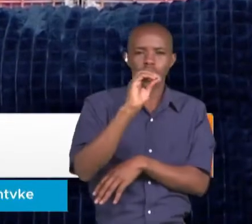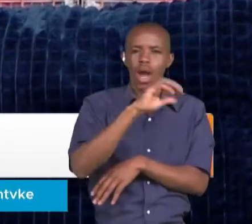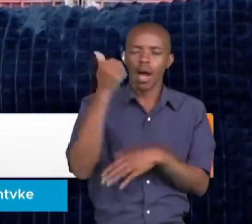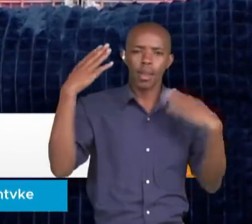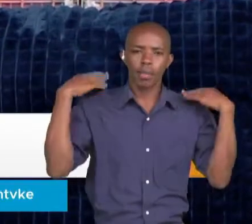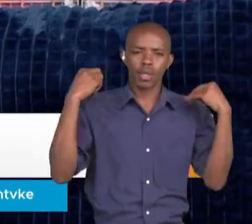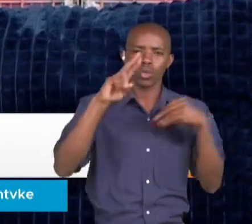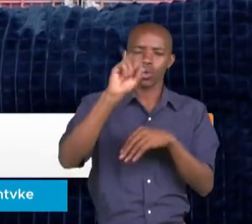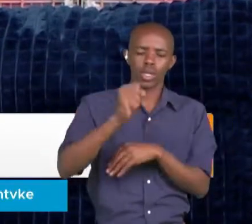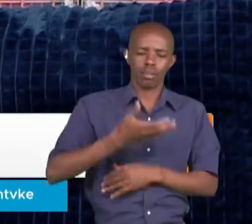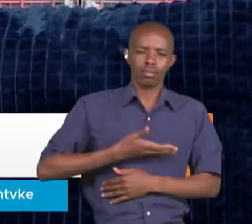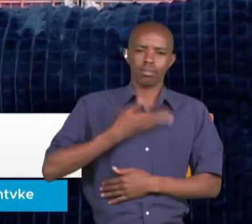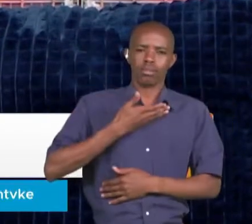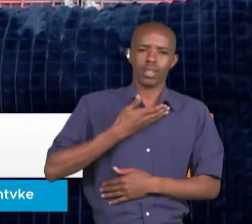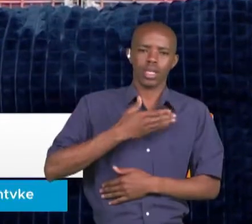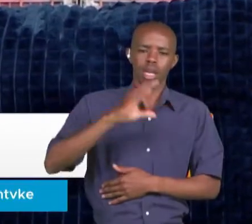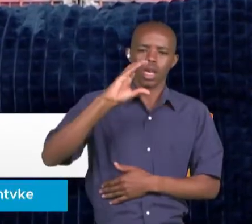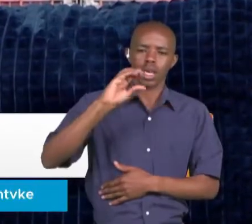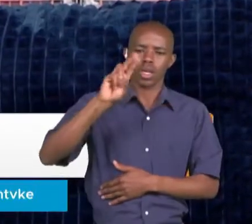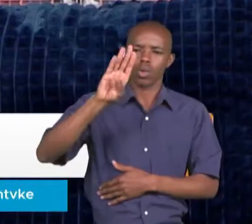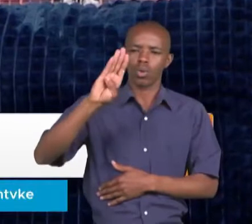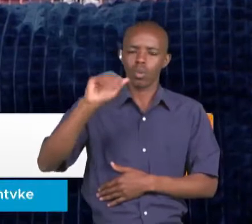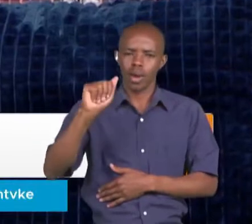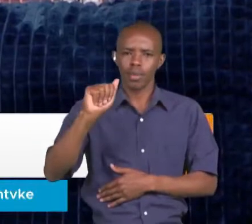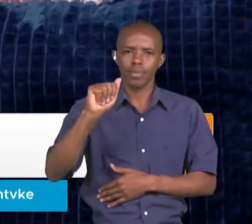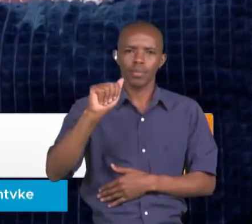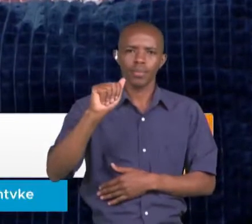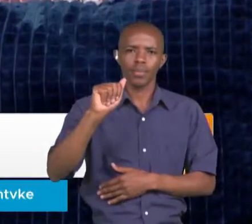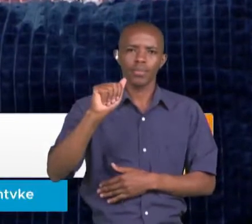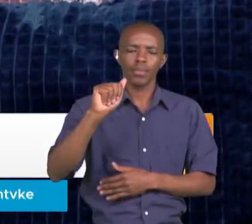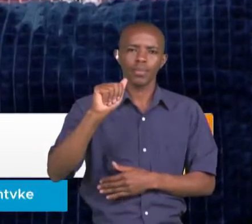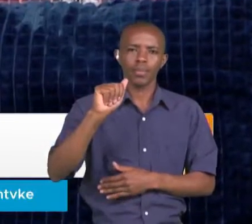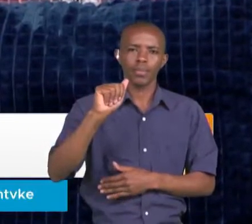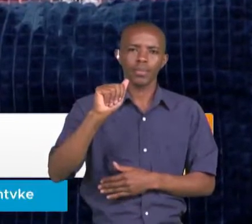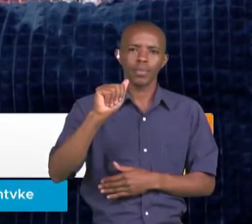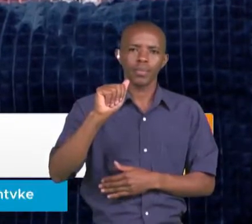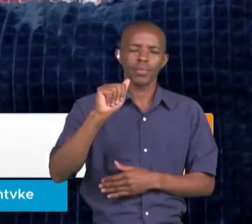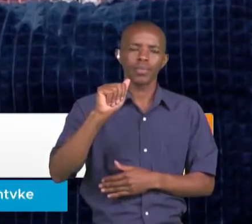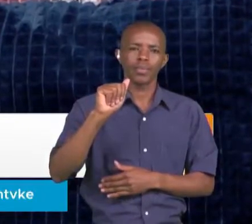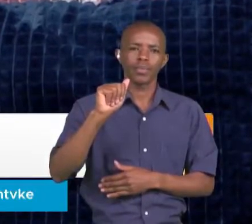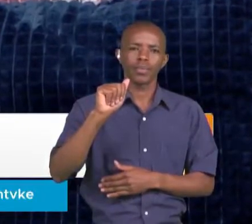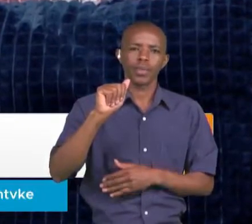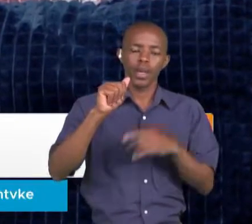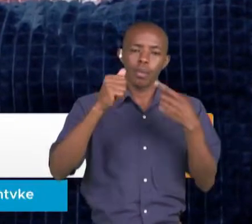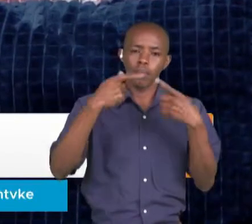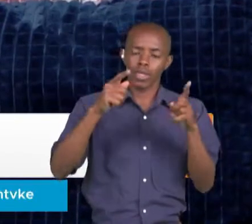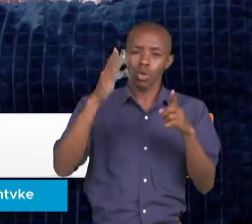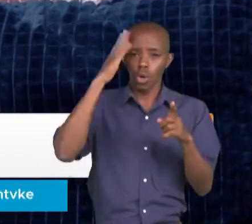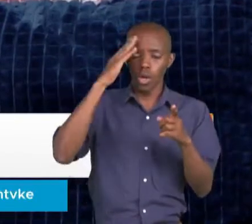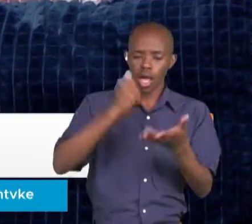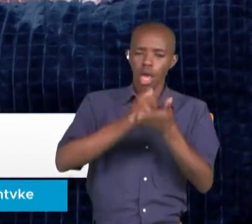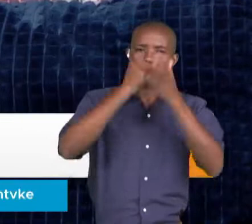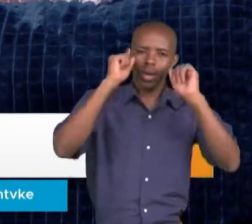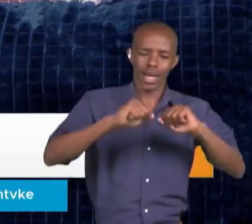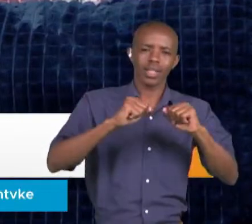U.S. is upset with Cuba and with guys like Maduro at the end of the day. Blitz, eh? So, but, you know, they can help as an aspect of